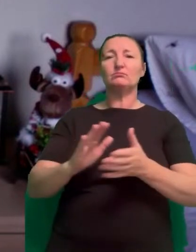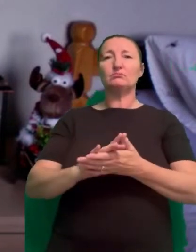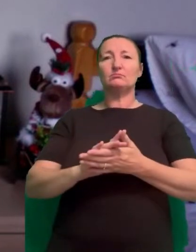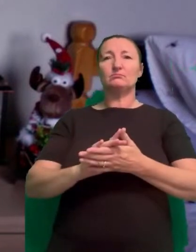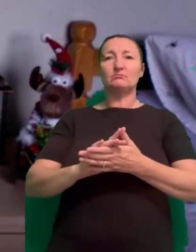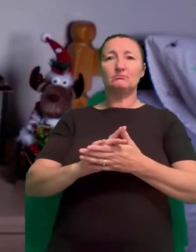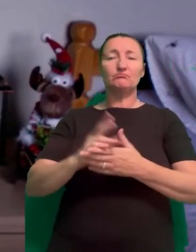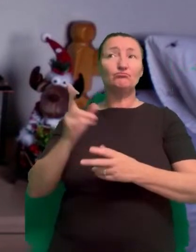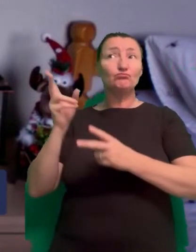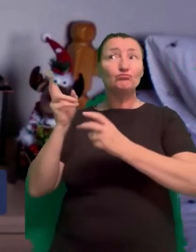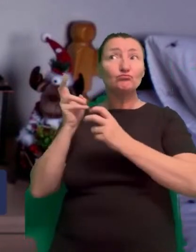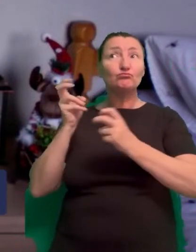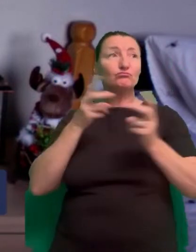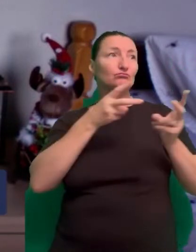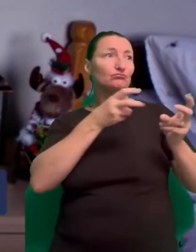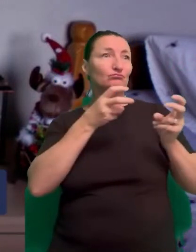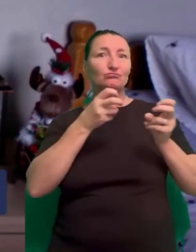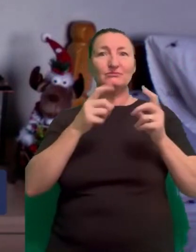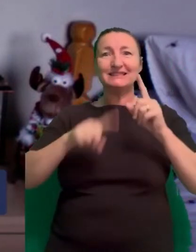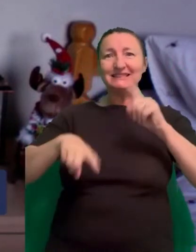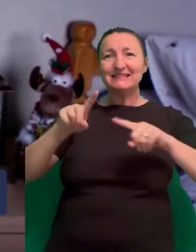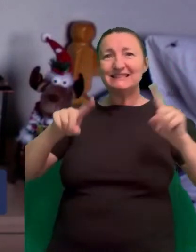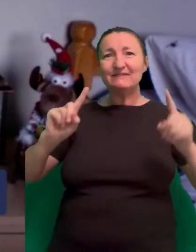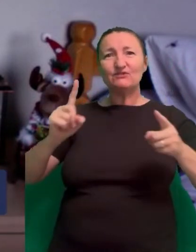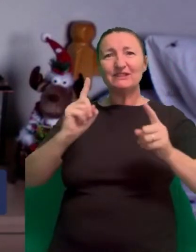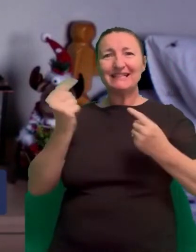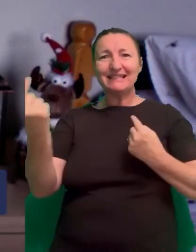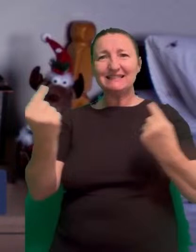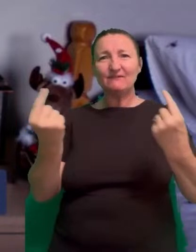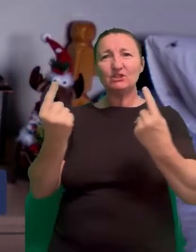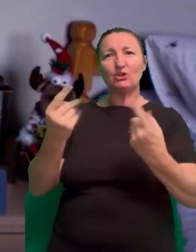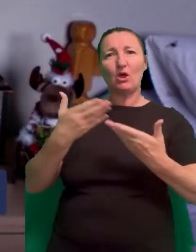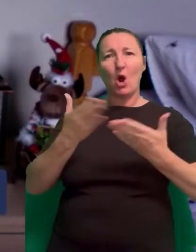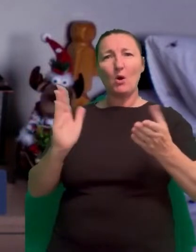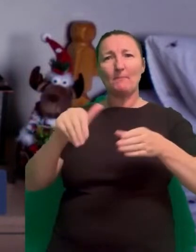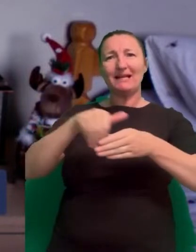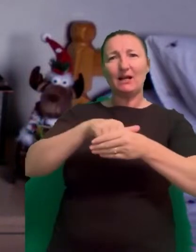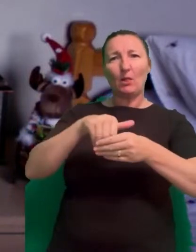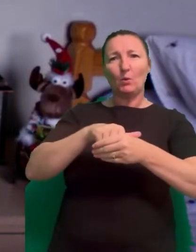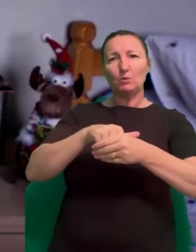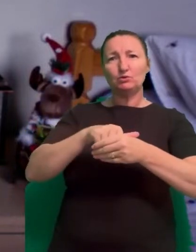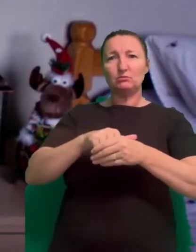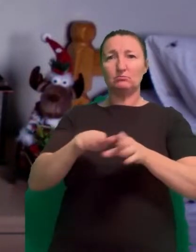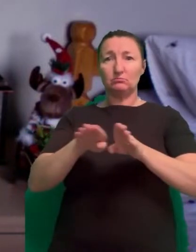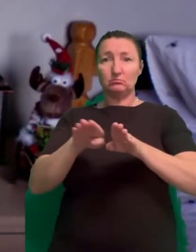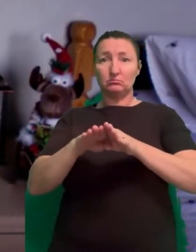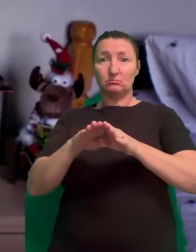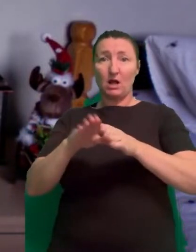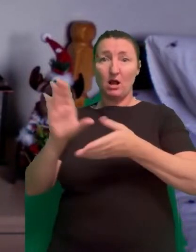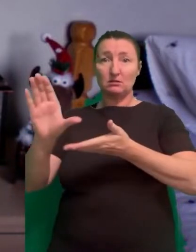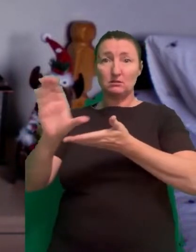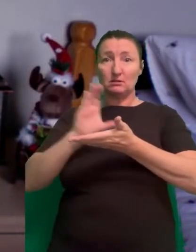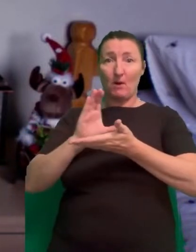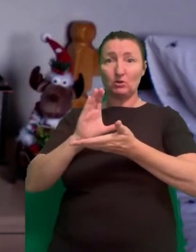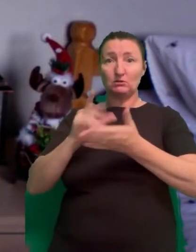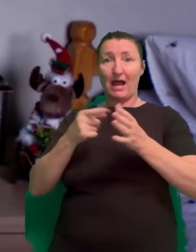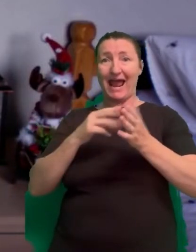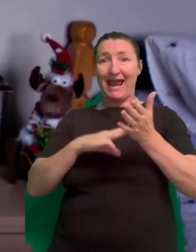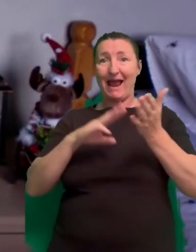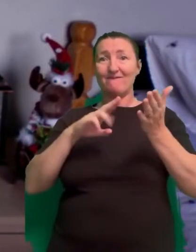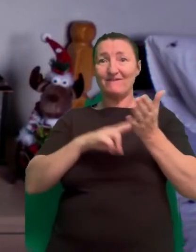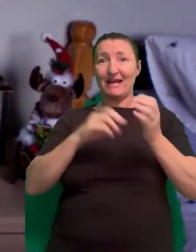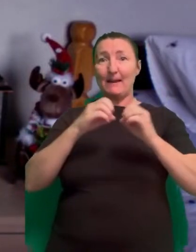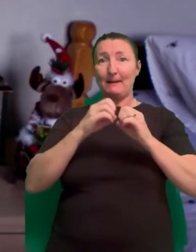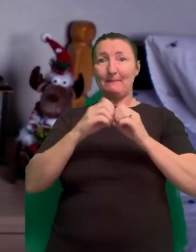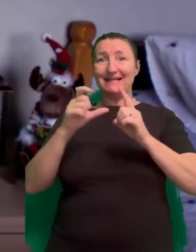so, and we will hear from various individuals across open inclusion. We will also hear from our